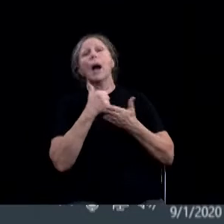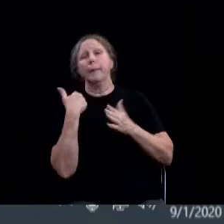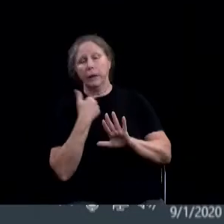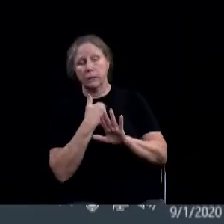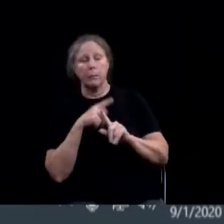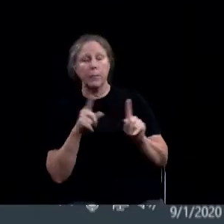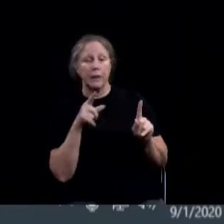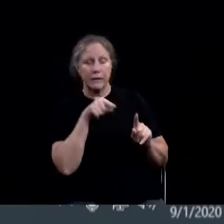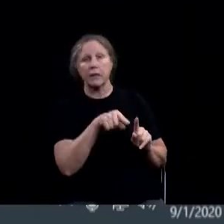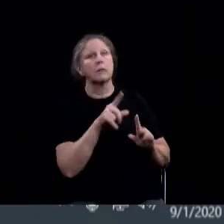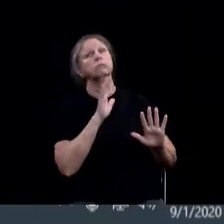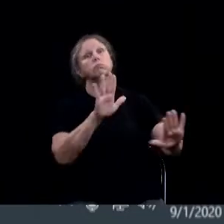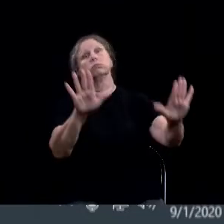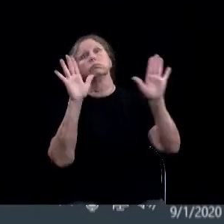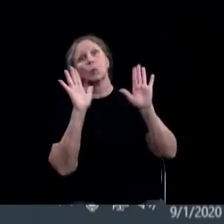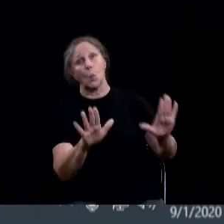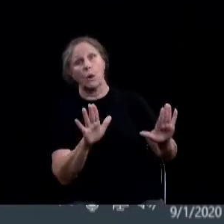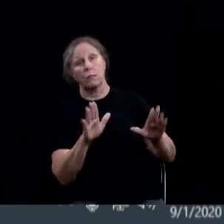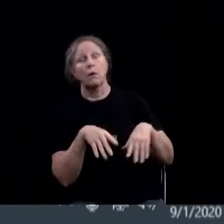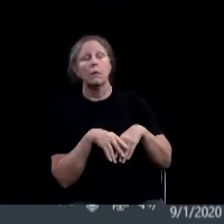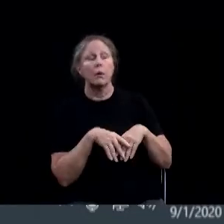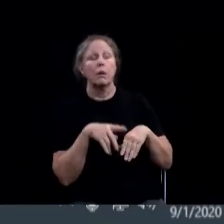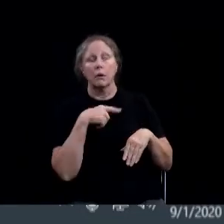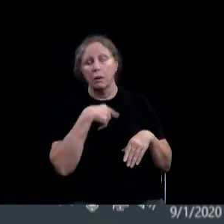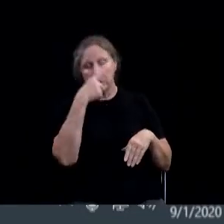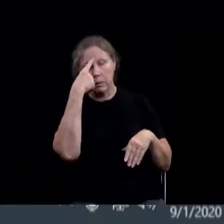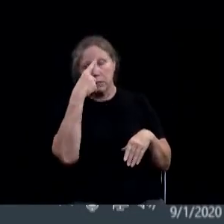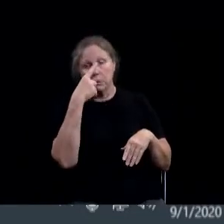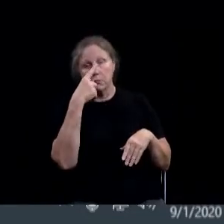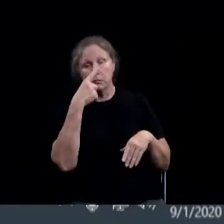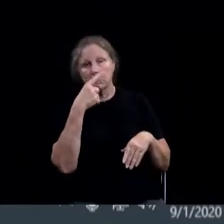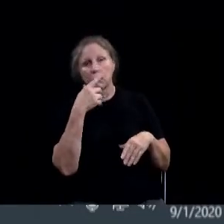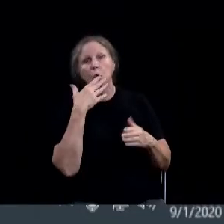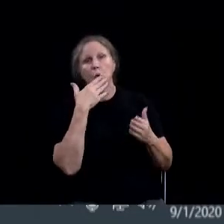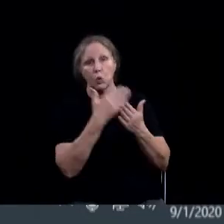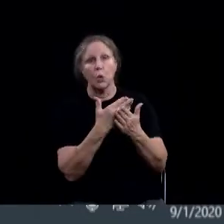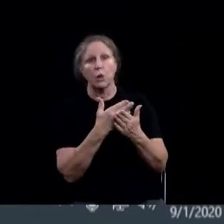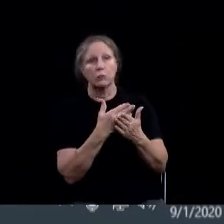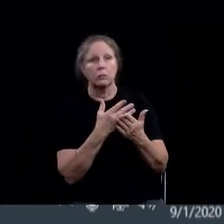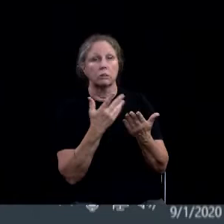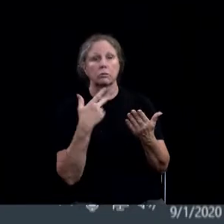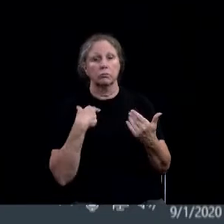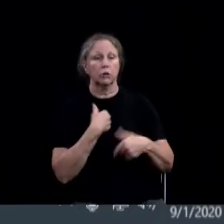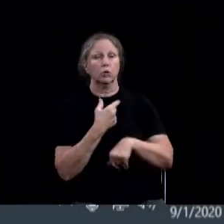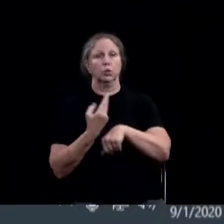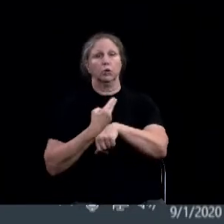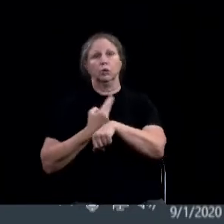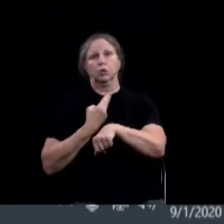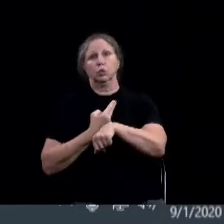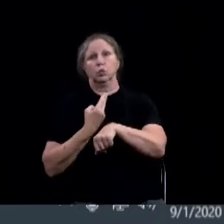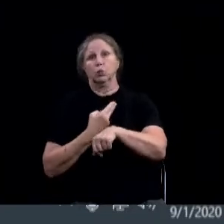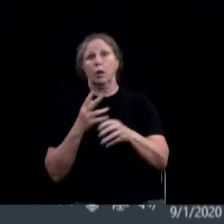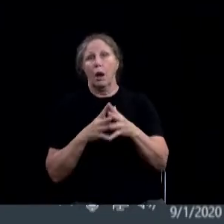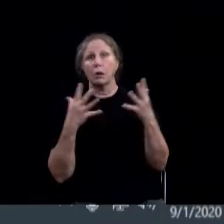think this is going to be a great tool that'll be very useful going forward. So thank you guys very much.